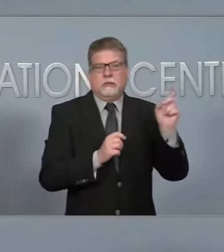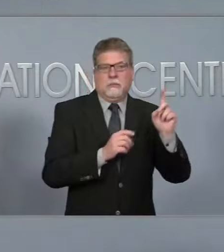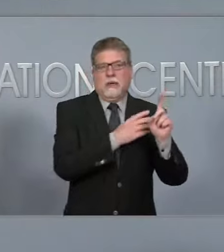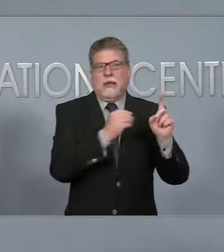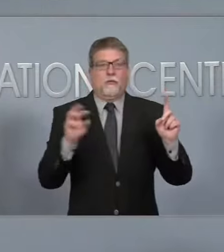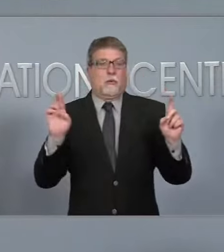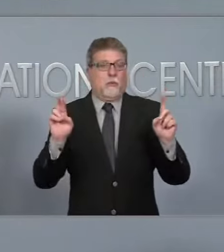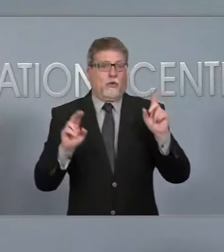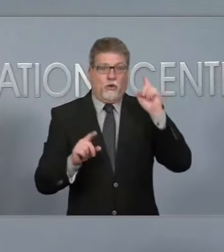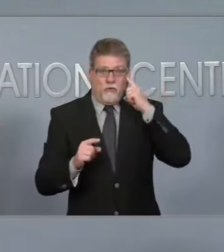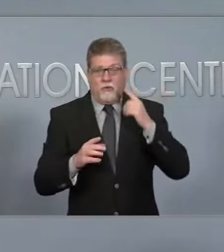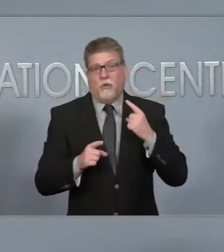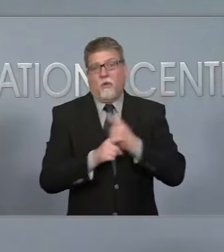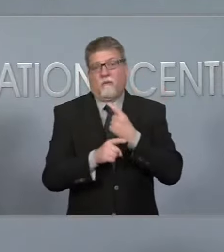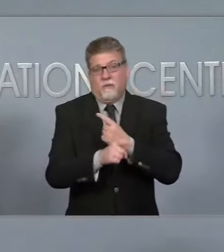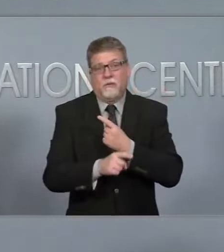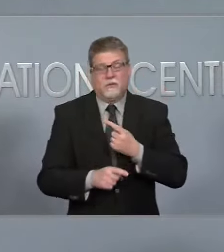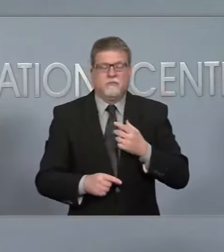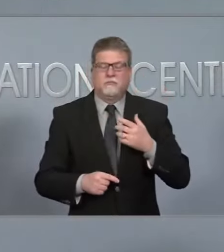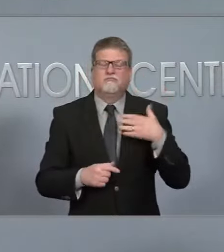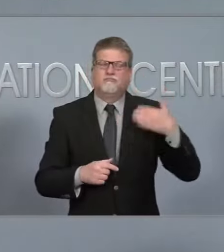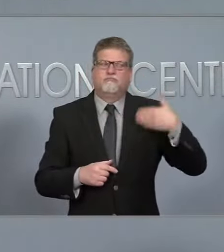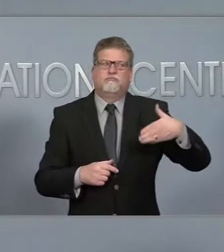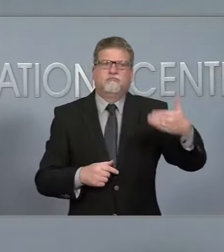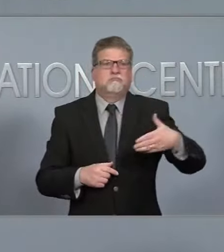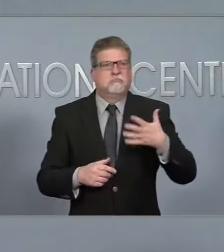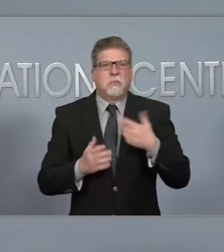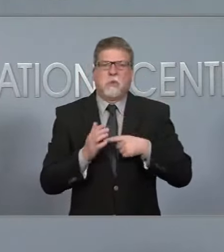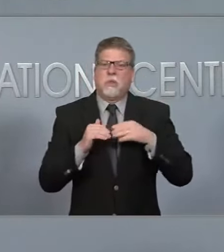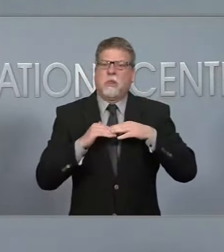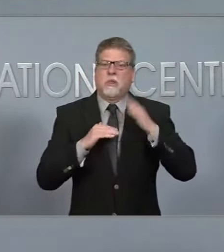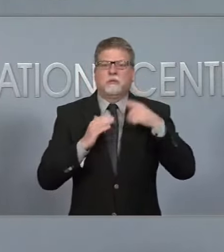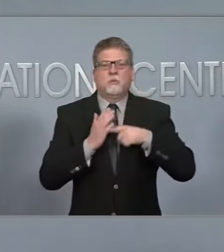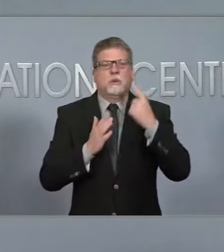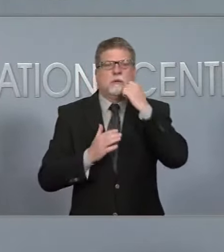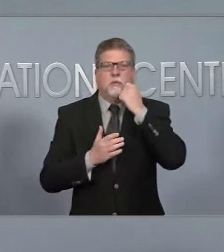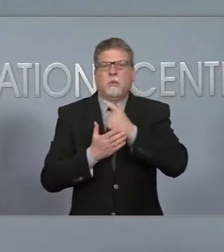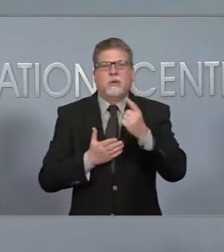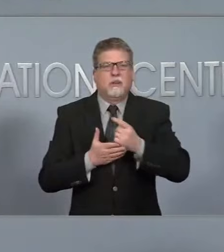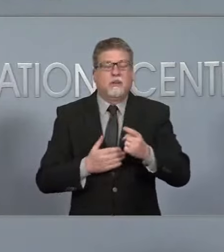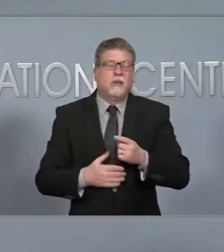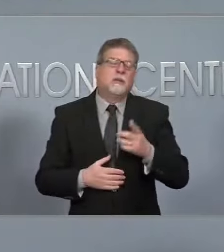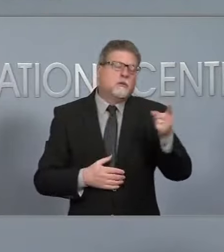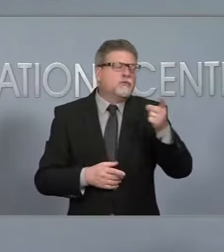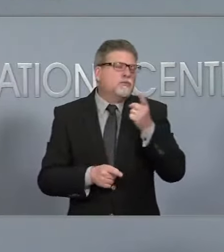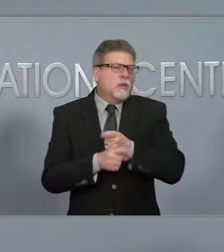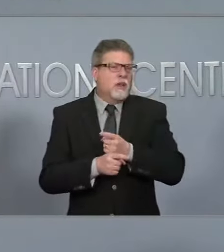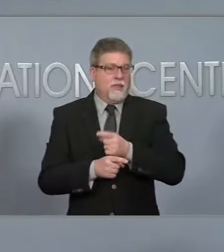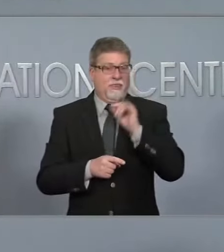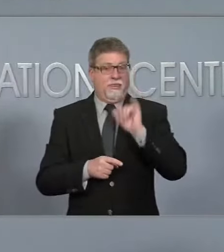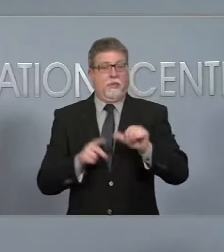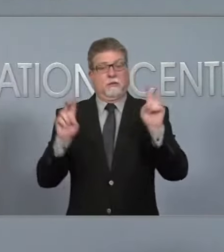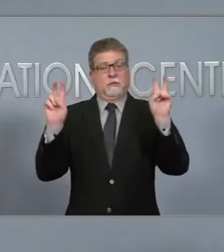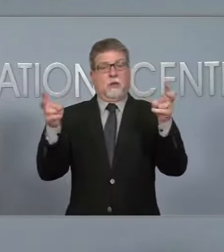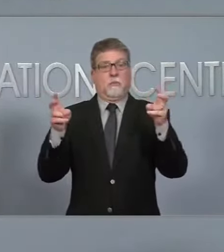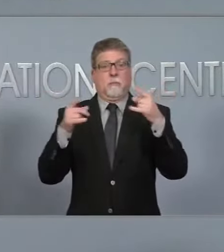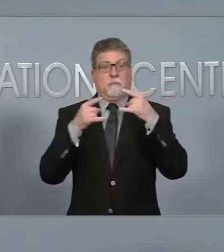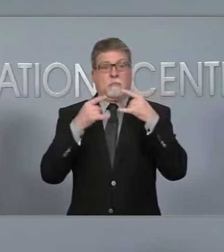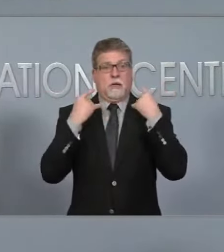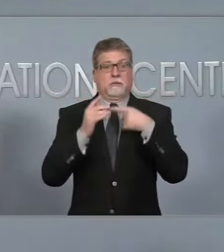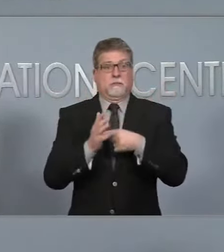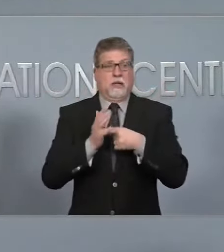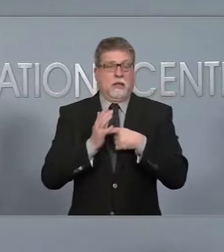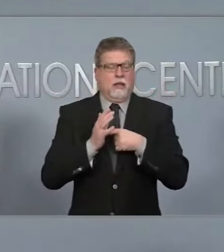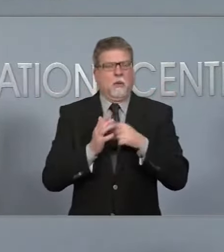parties frequently, usually at least once a week. And yeah, this is one of the issues that has been